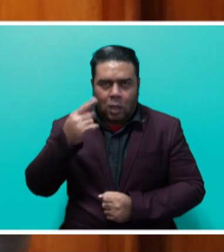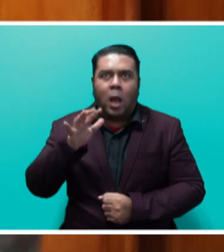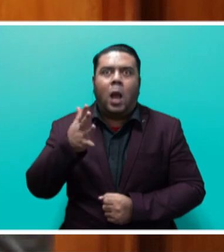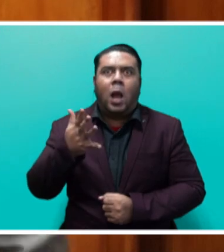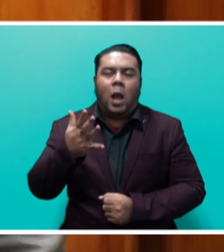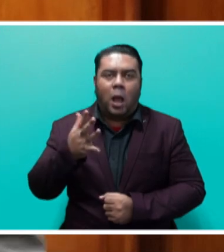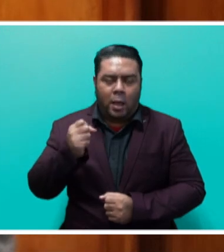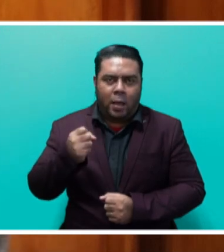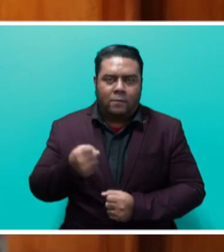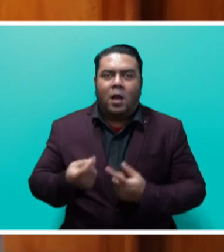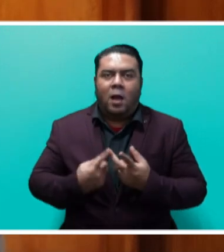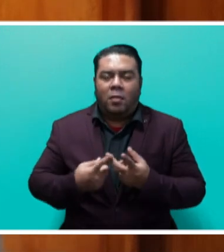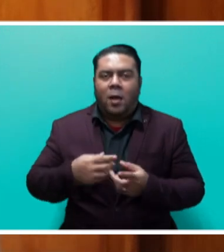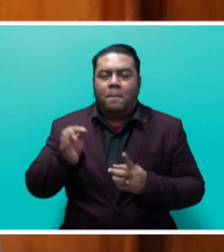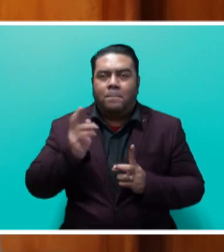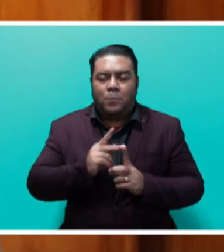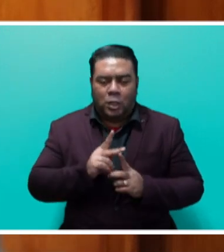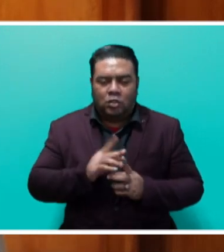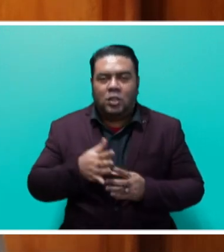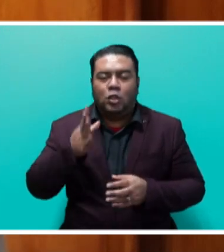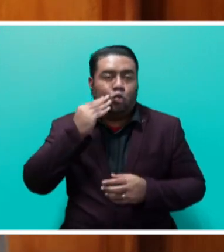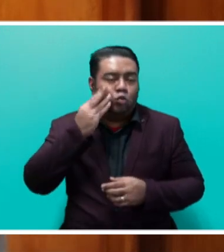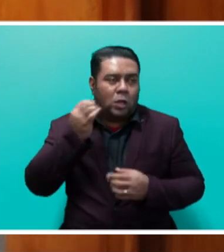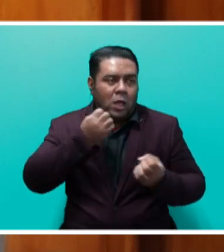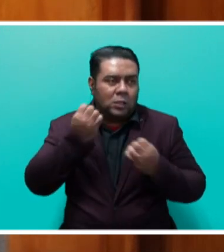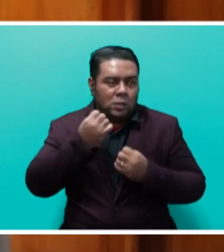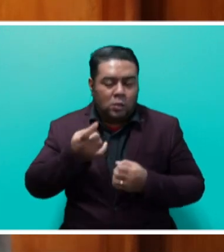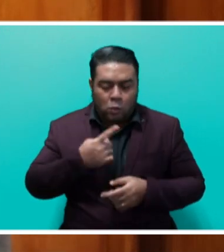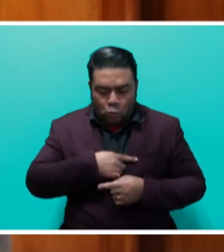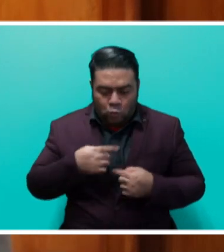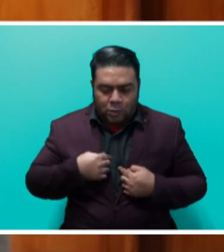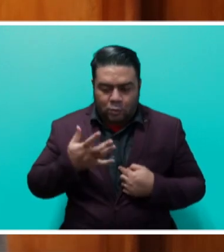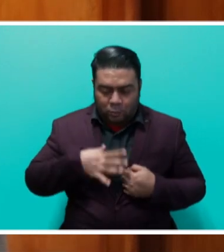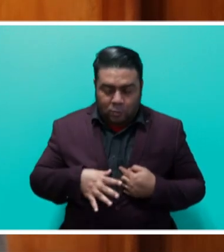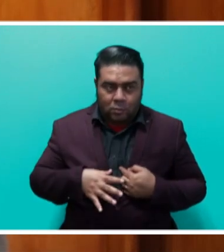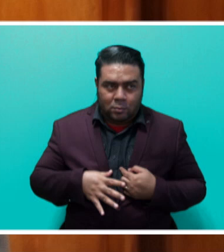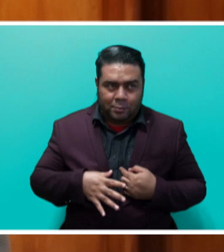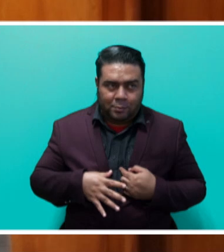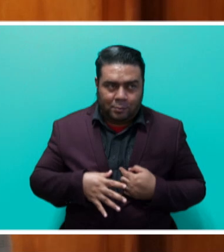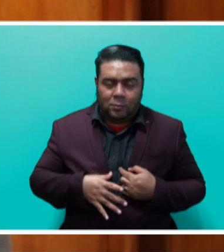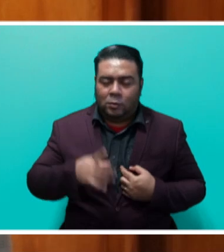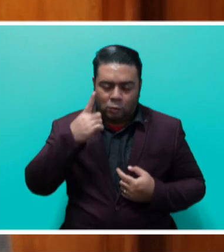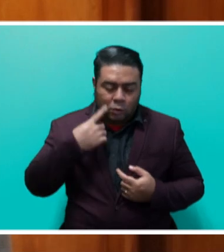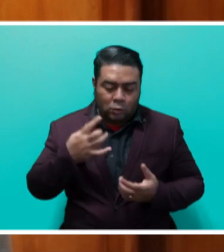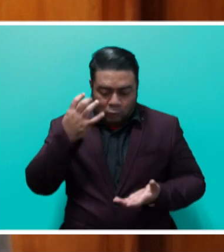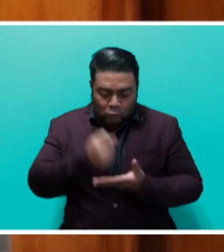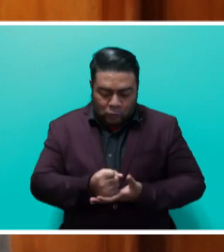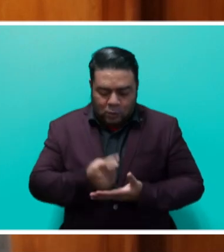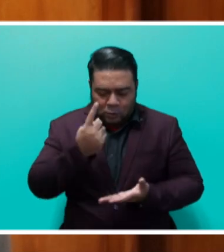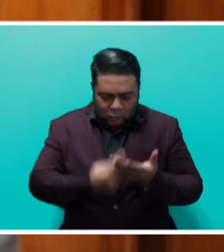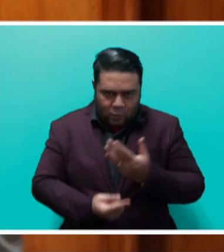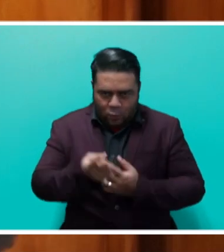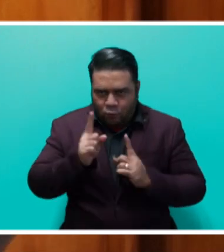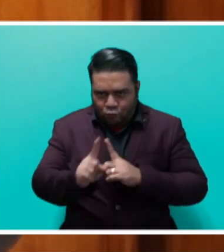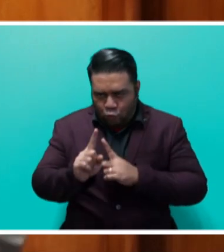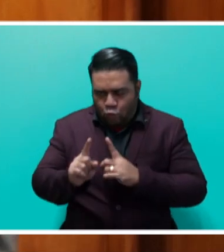of other potential in the sugar industry, and we're certainly going to ensure that that is pursued as